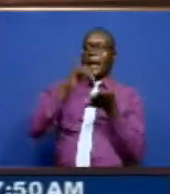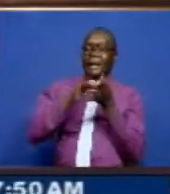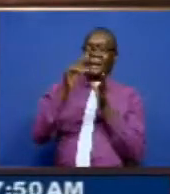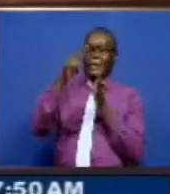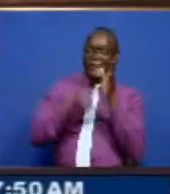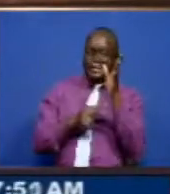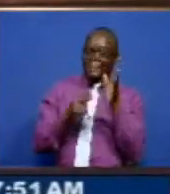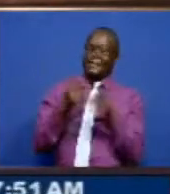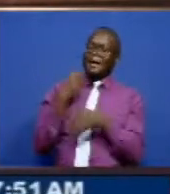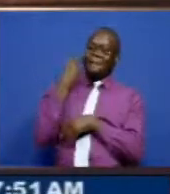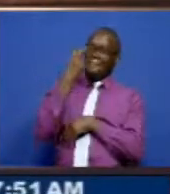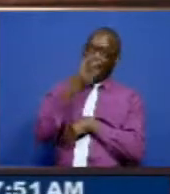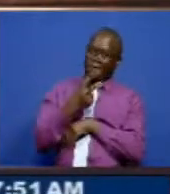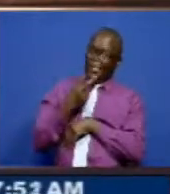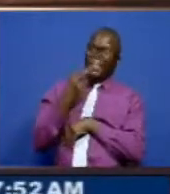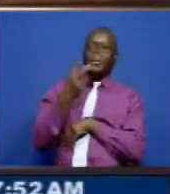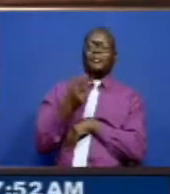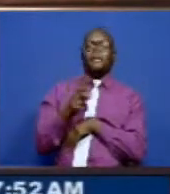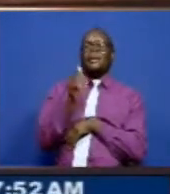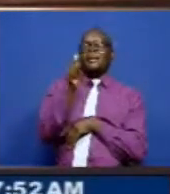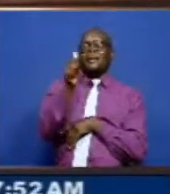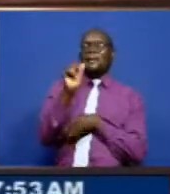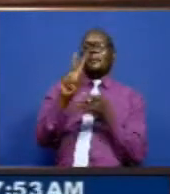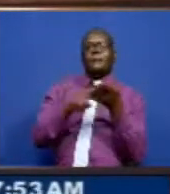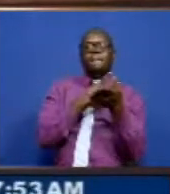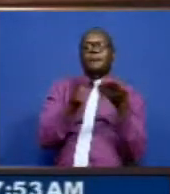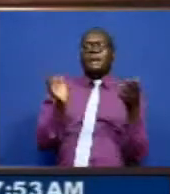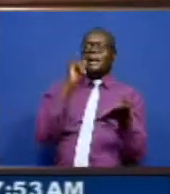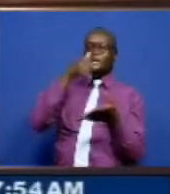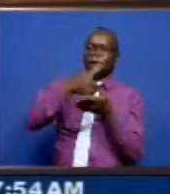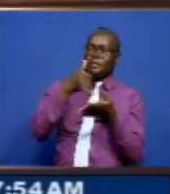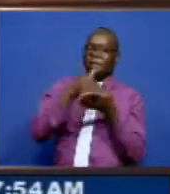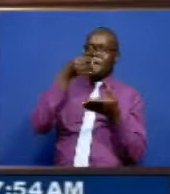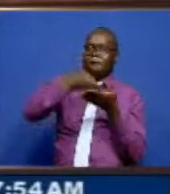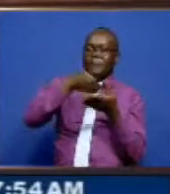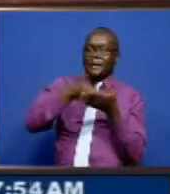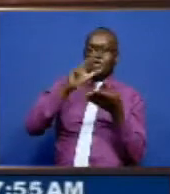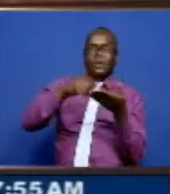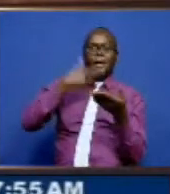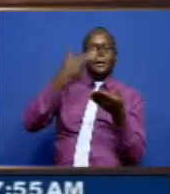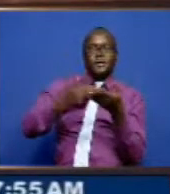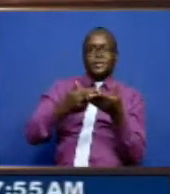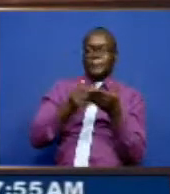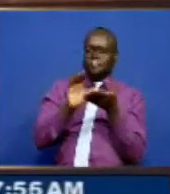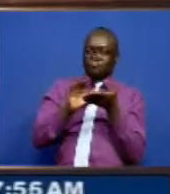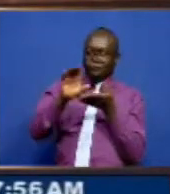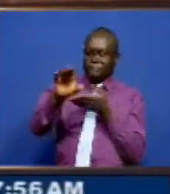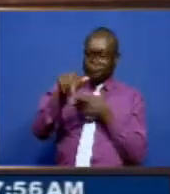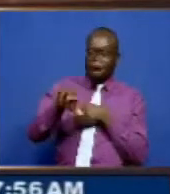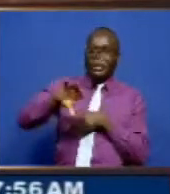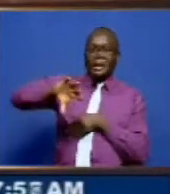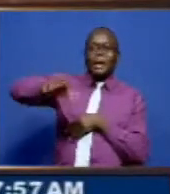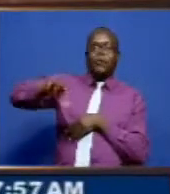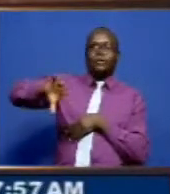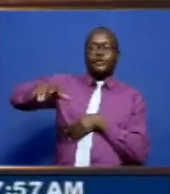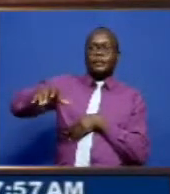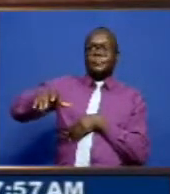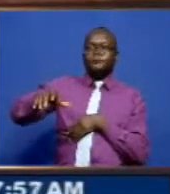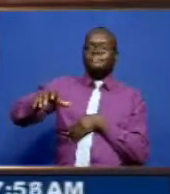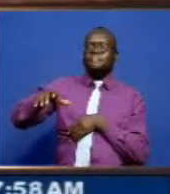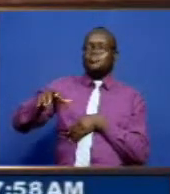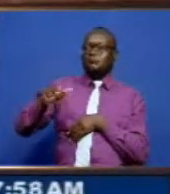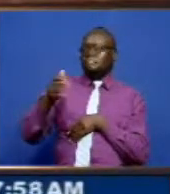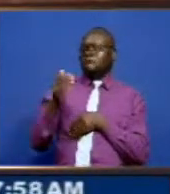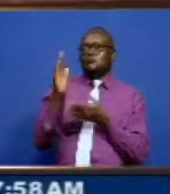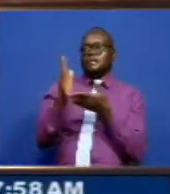verbatim. A, failure to account for the financial resources allocated to the county and